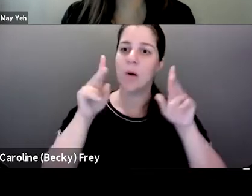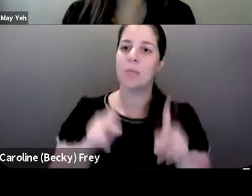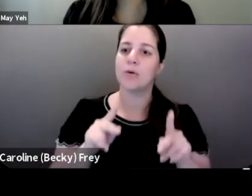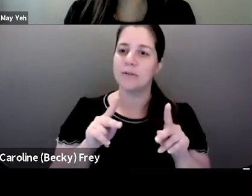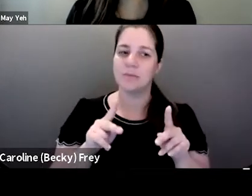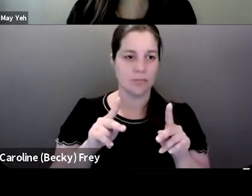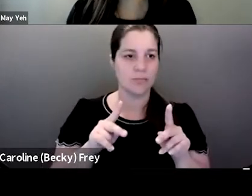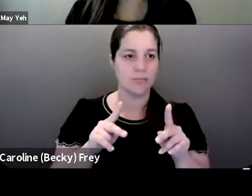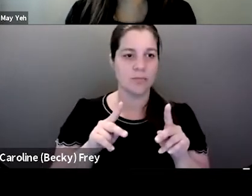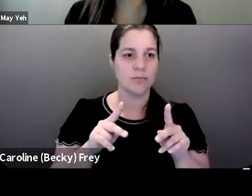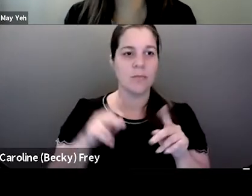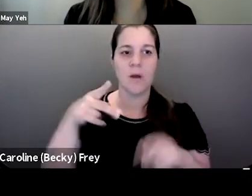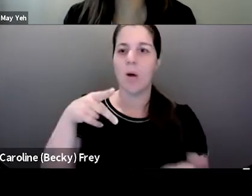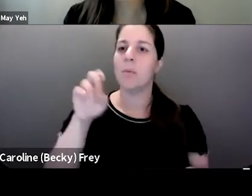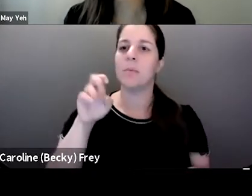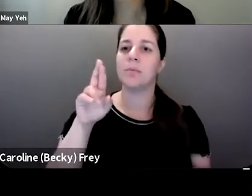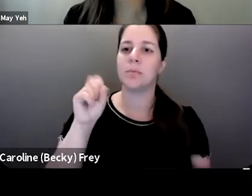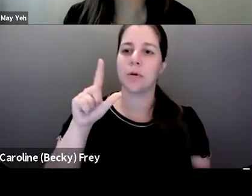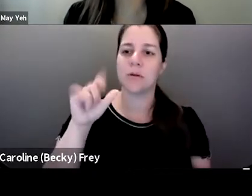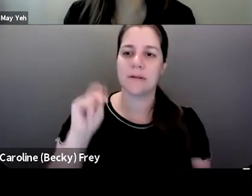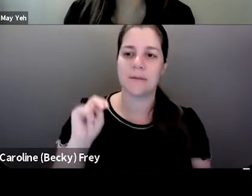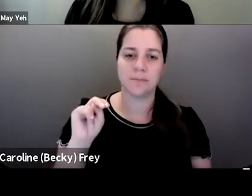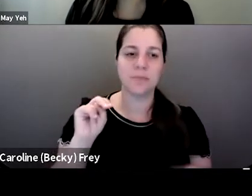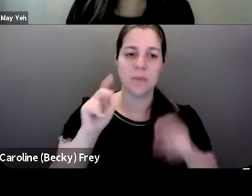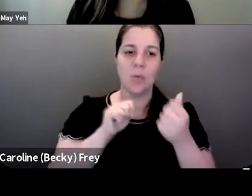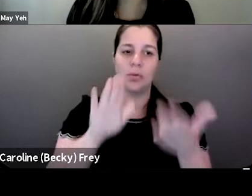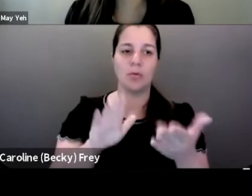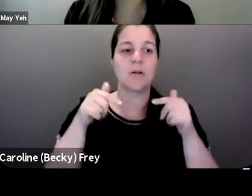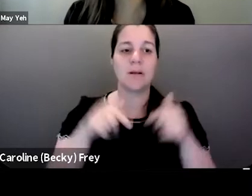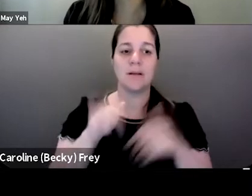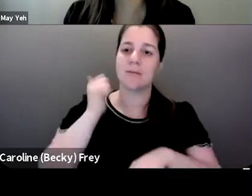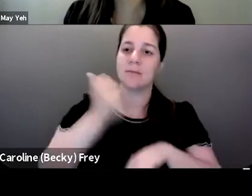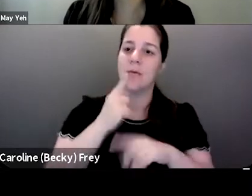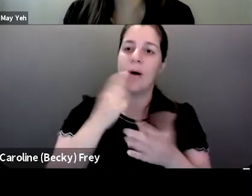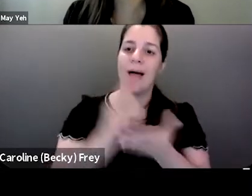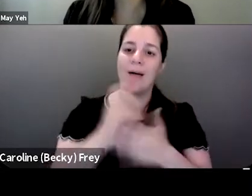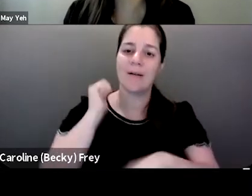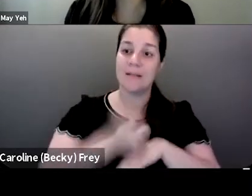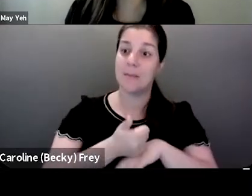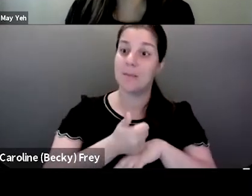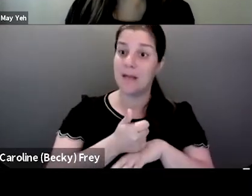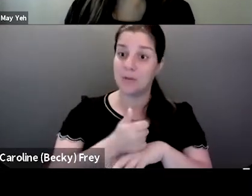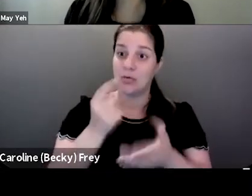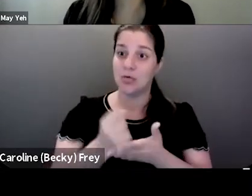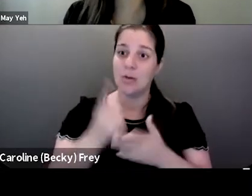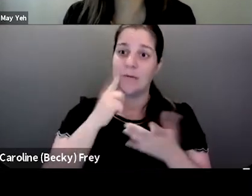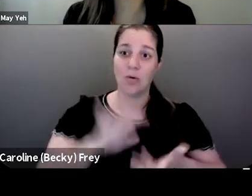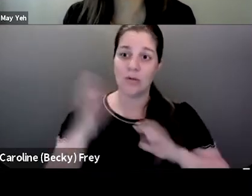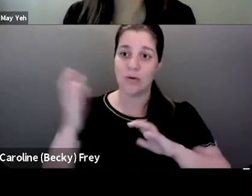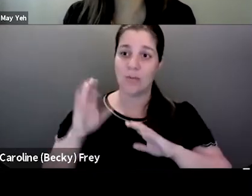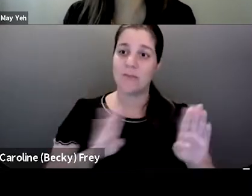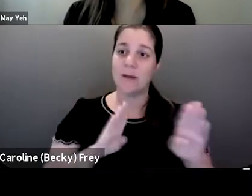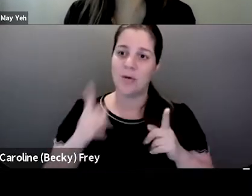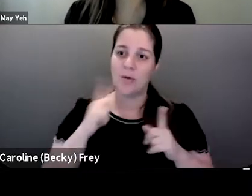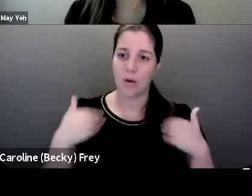We've applied this approach to the development of a personalized version of an existing evidence-based treatment for disruptive behavior problems in young children through research supported